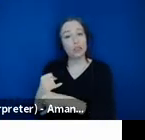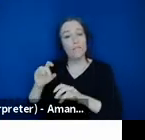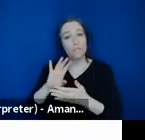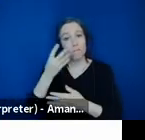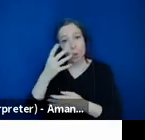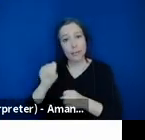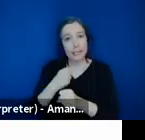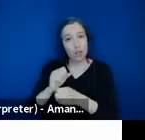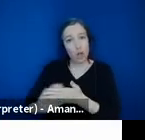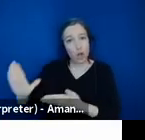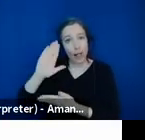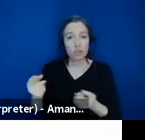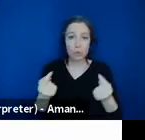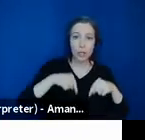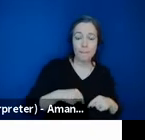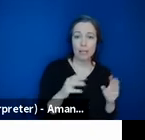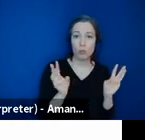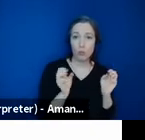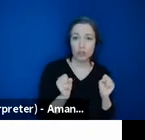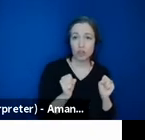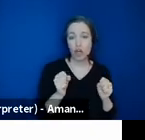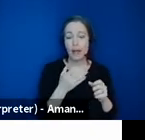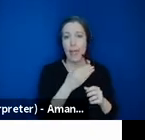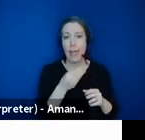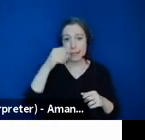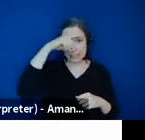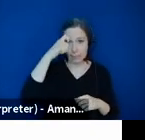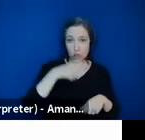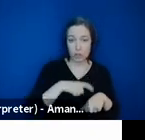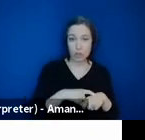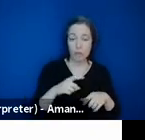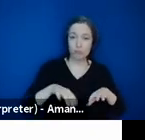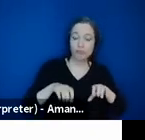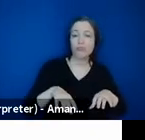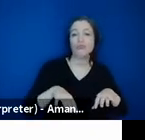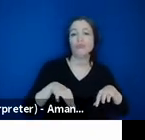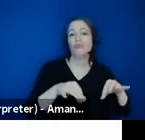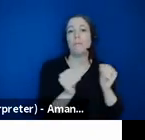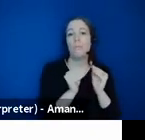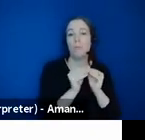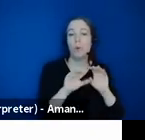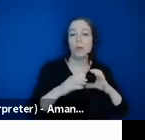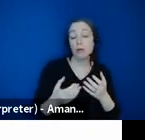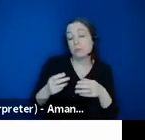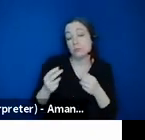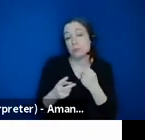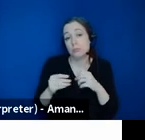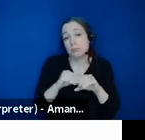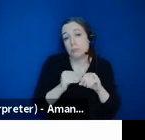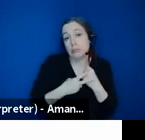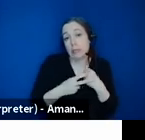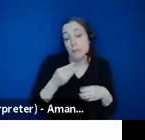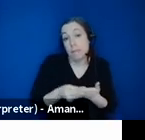academic and career goals are will depend what path is best for you. We offer short term training programs or continuing education